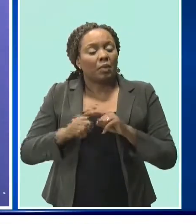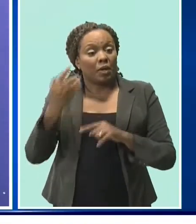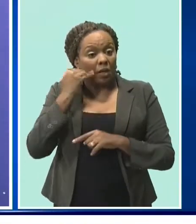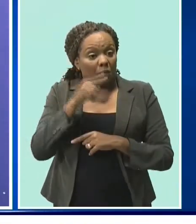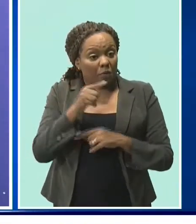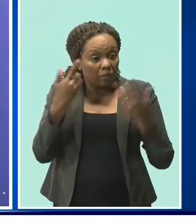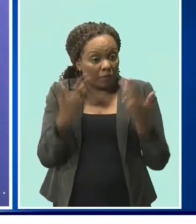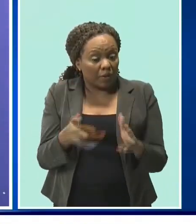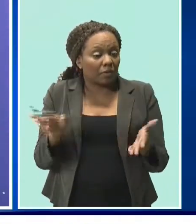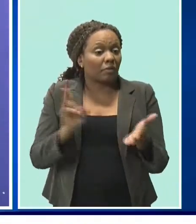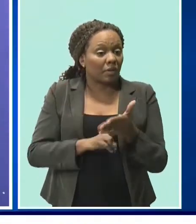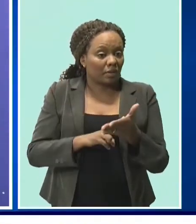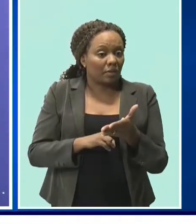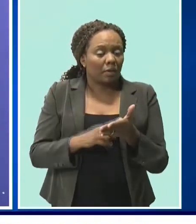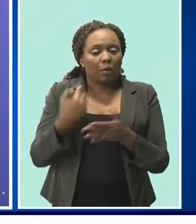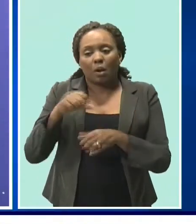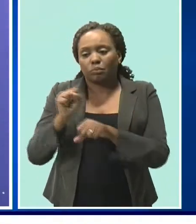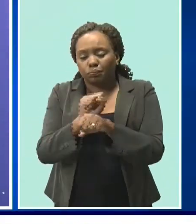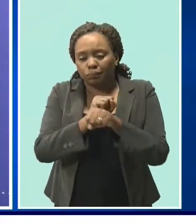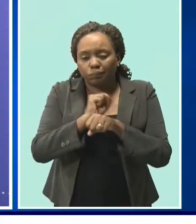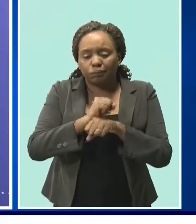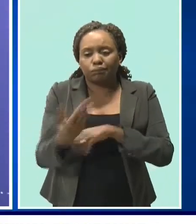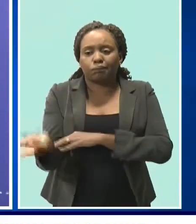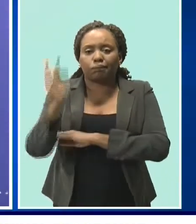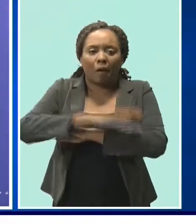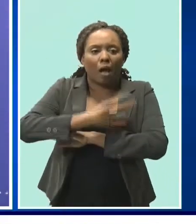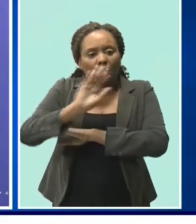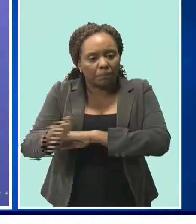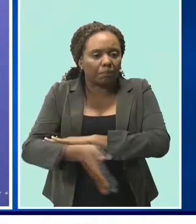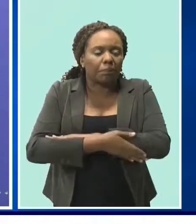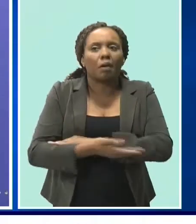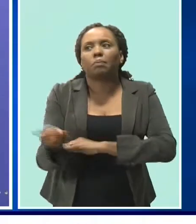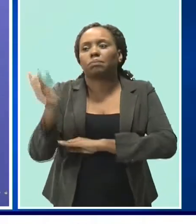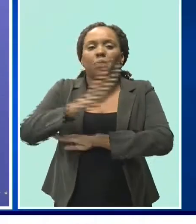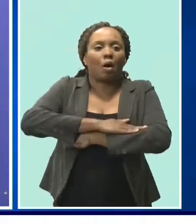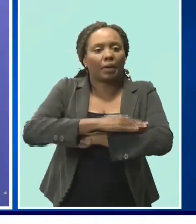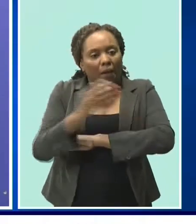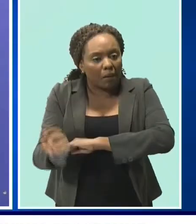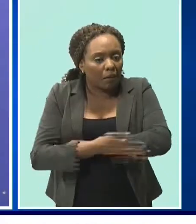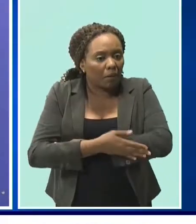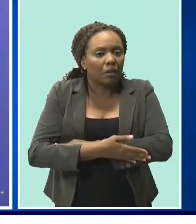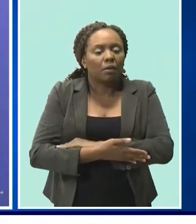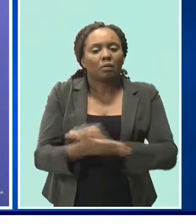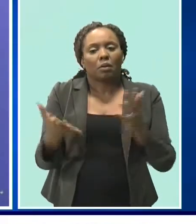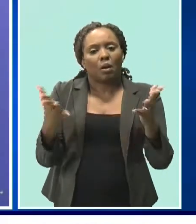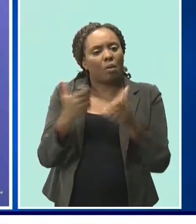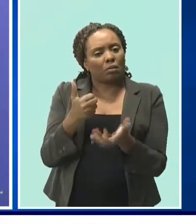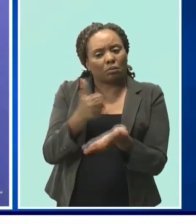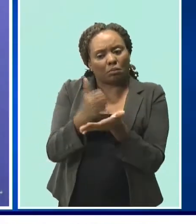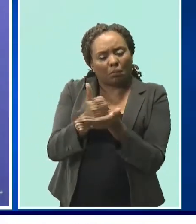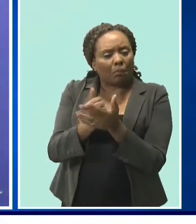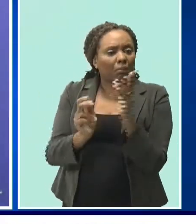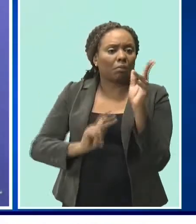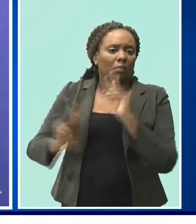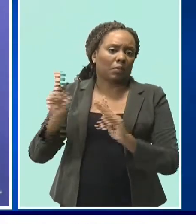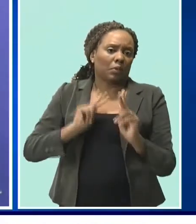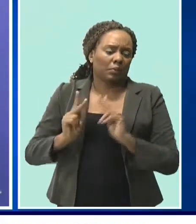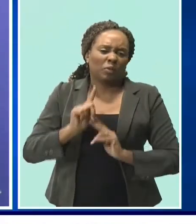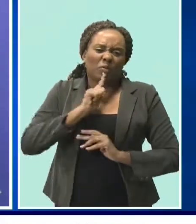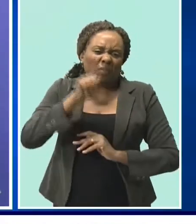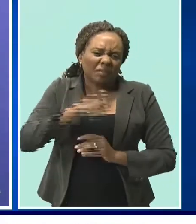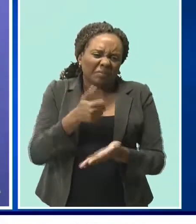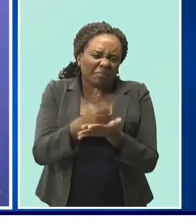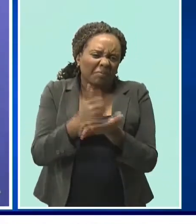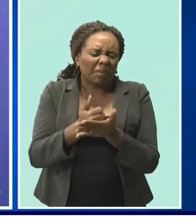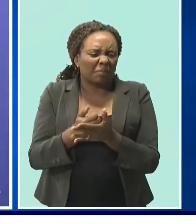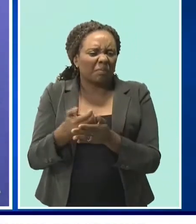registered already, we're working around the clock. And when I say around the clock, I mean around the clock to ensure that we get the assistance out to those persons who would